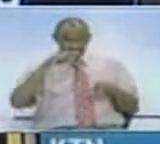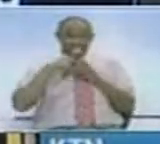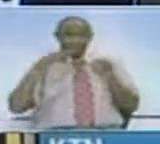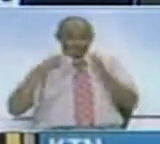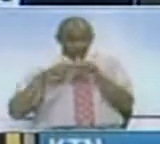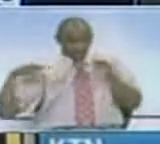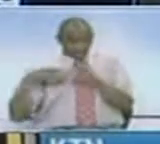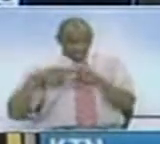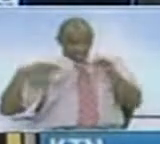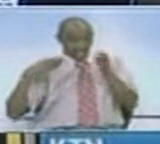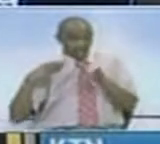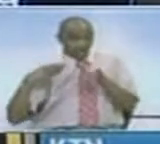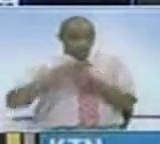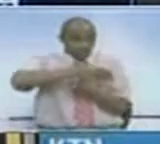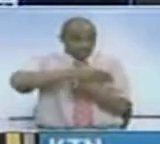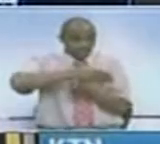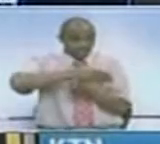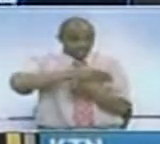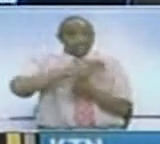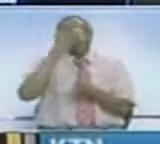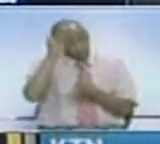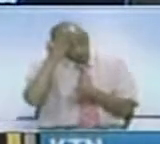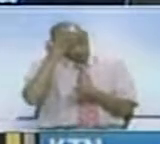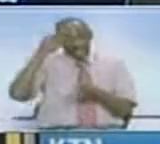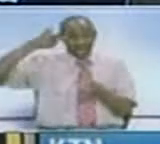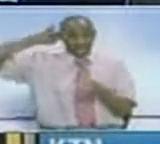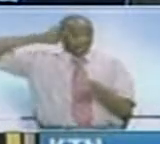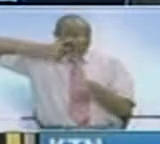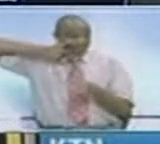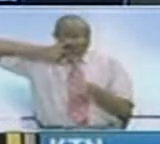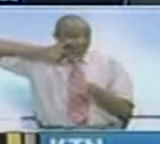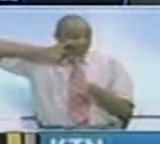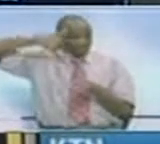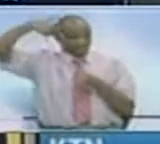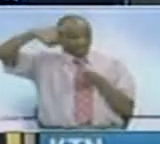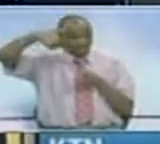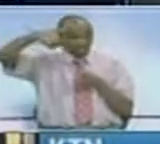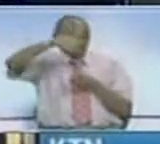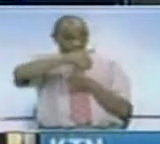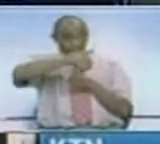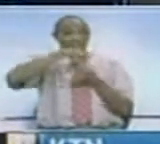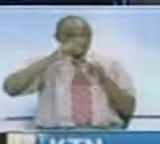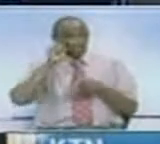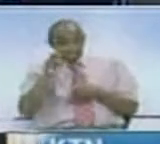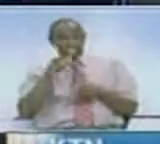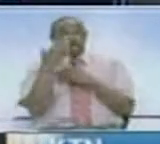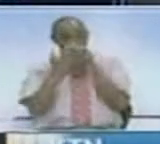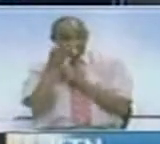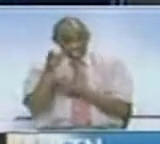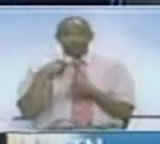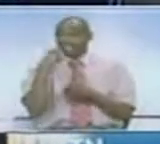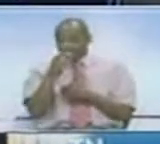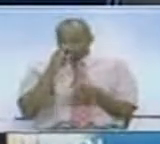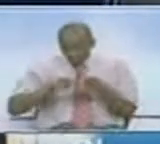ball either crosses or does not cross the line, we're going to have a camera which is attached. All those cameras are going to be attached to one computer mainframe, which